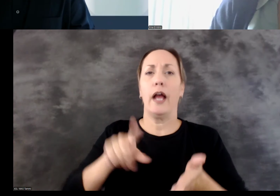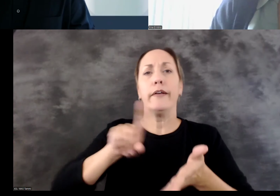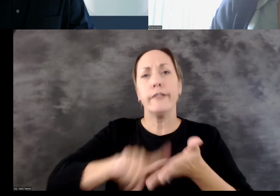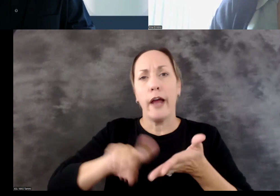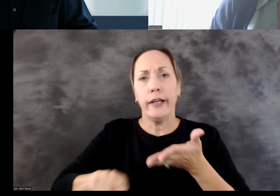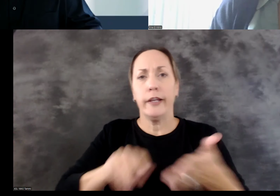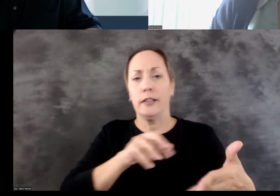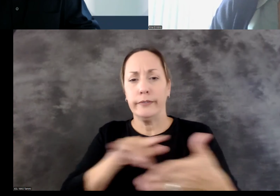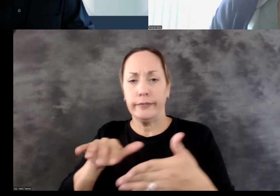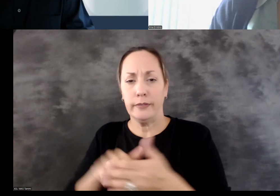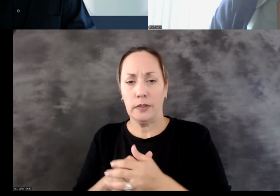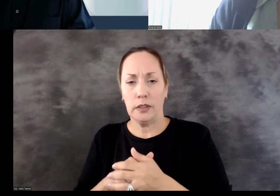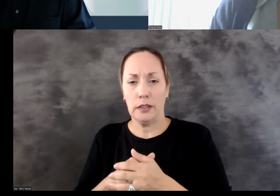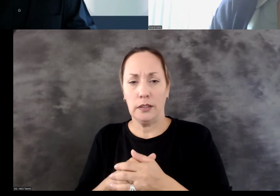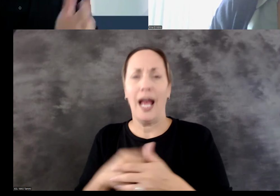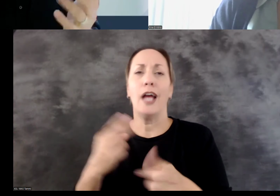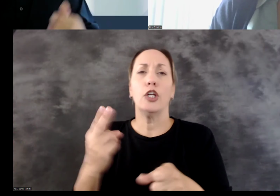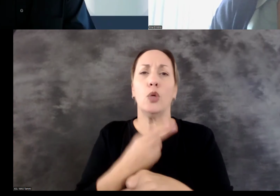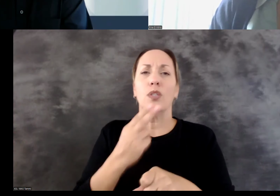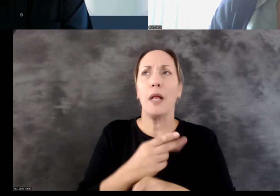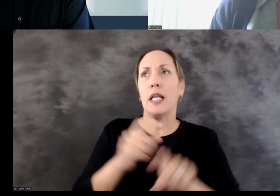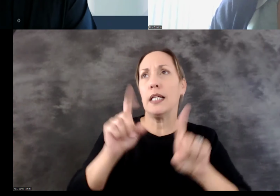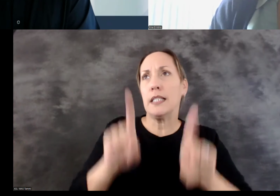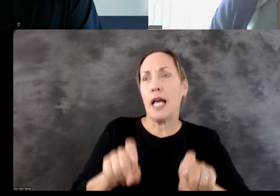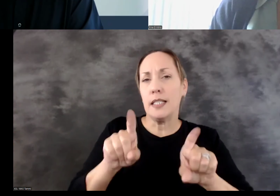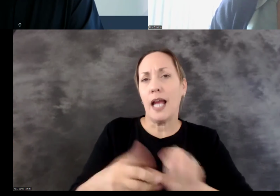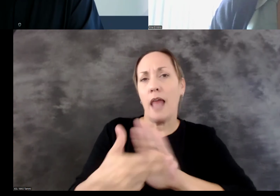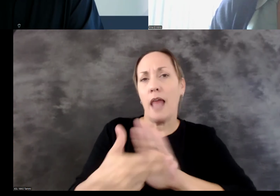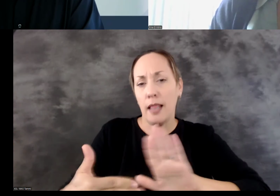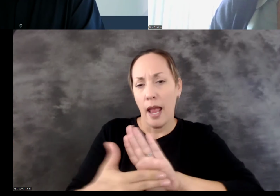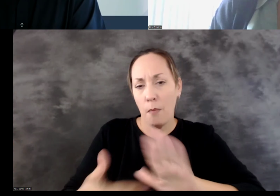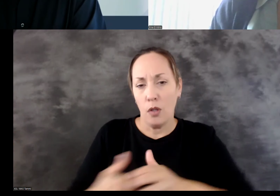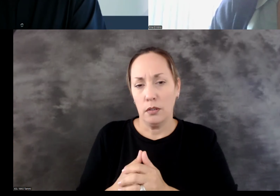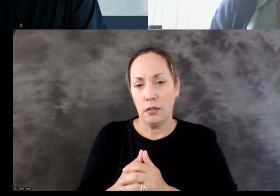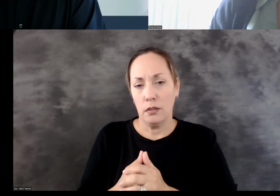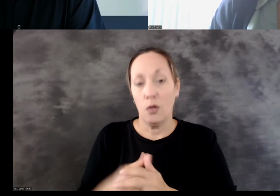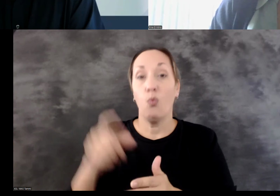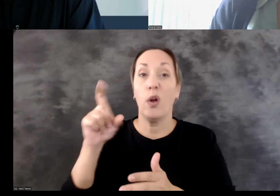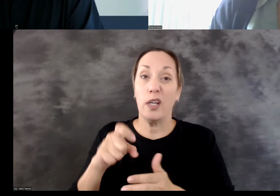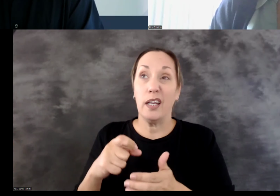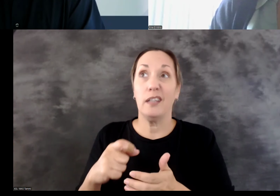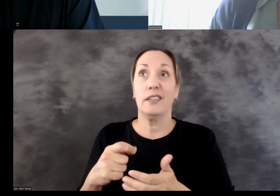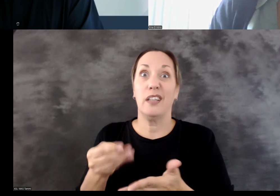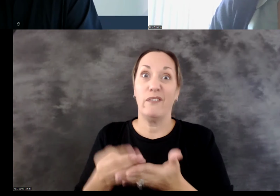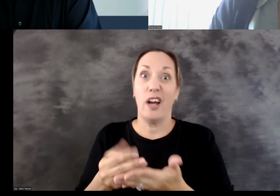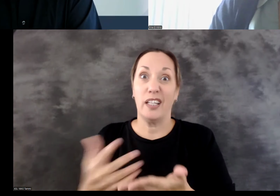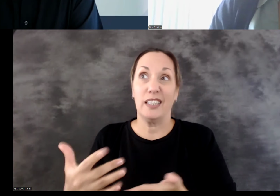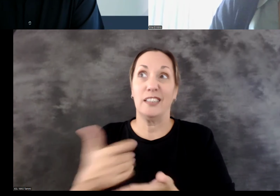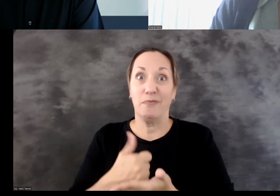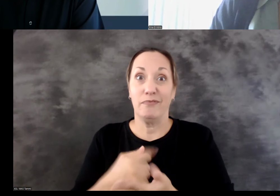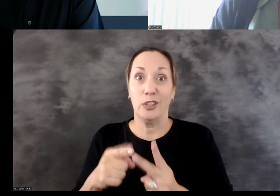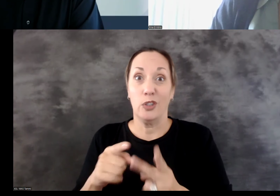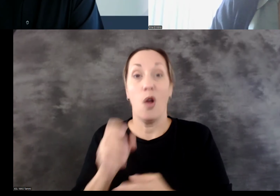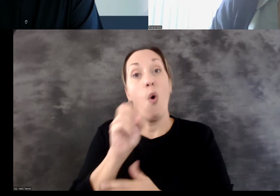received, and we wanted to pay somebody for that, well, we need to raise the funds in order to do that. Or we have members volunteer to do that, and it